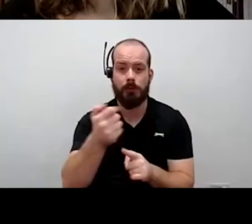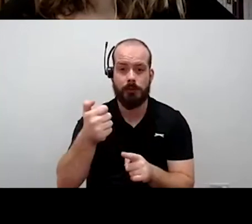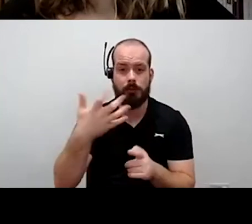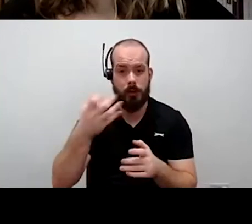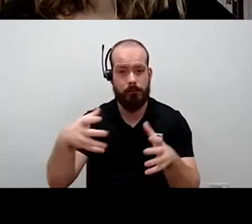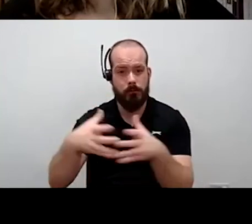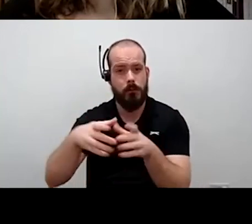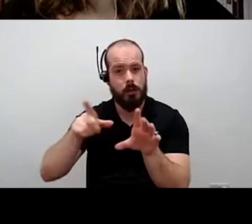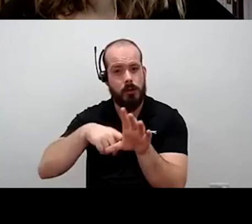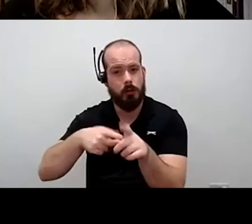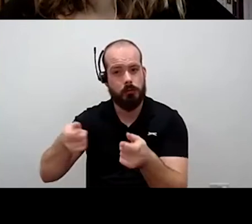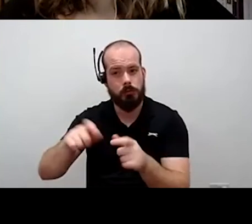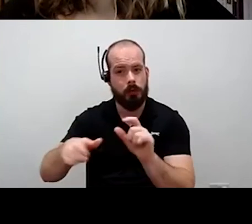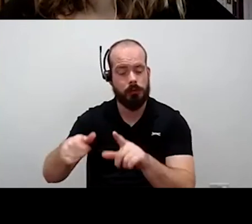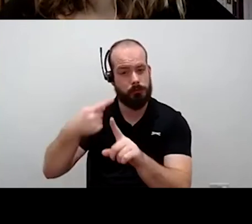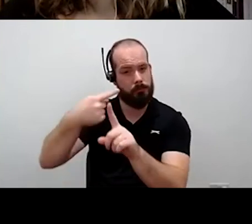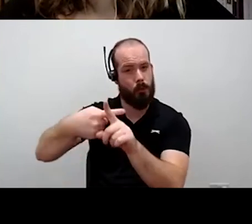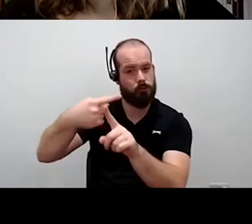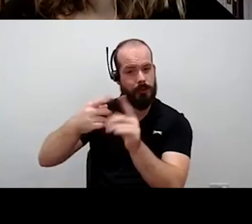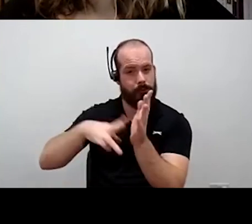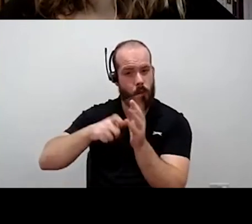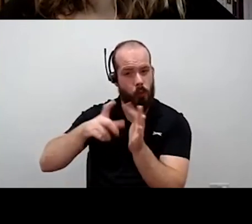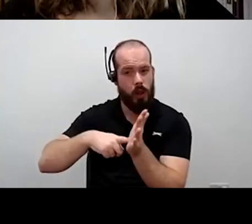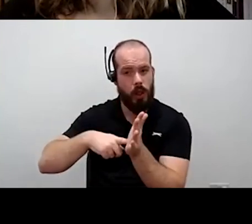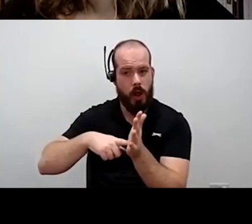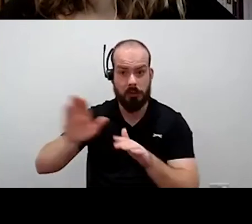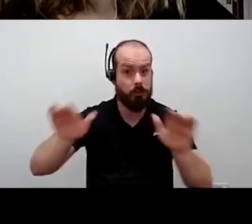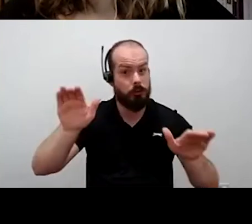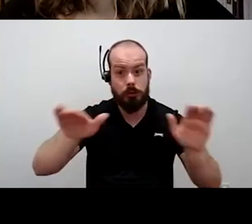young scientists, pro-nuclear scientists, running around.